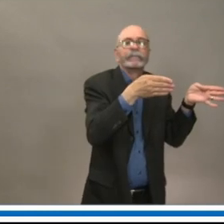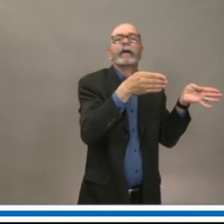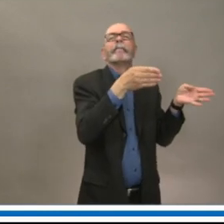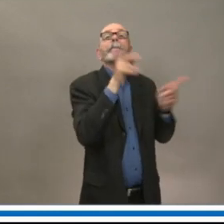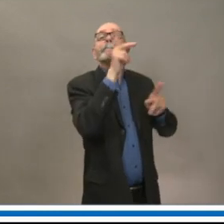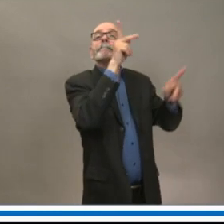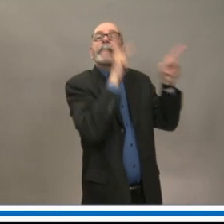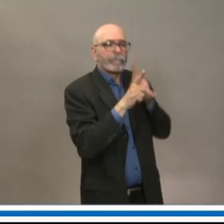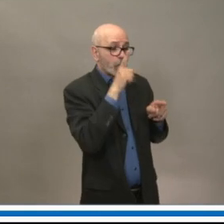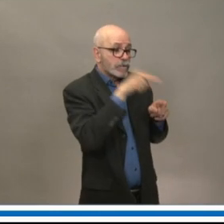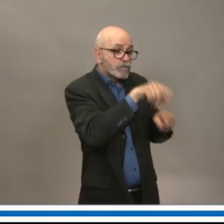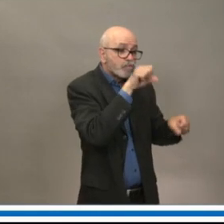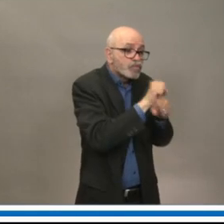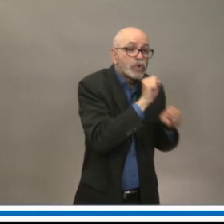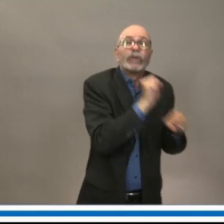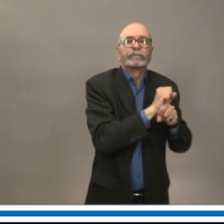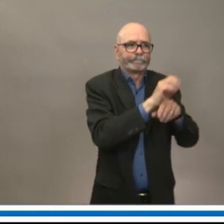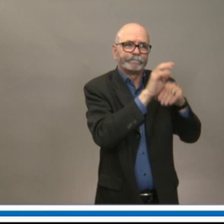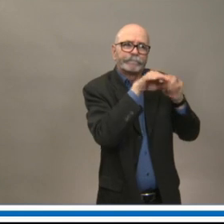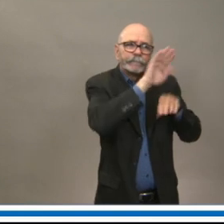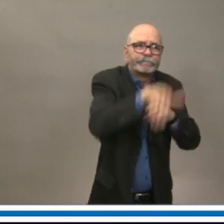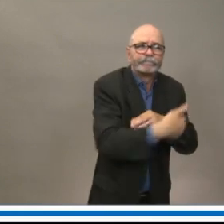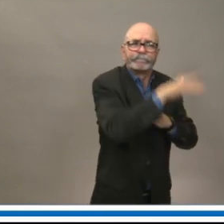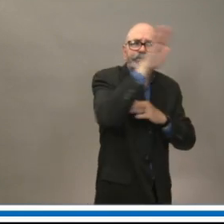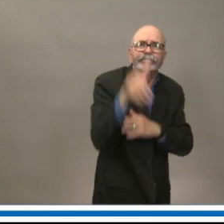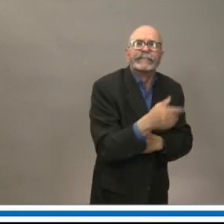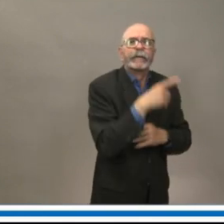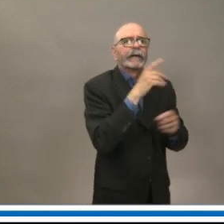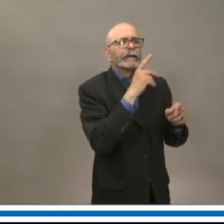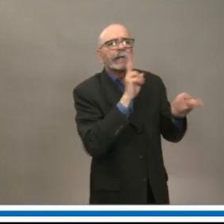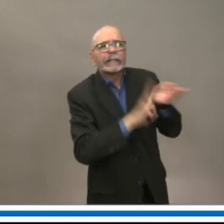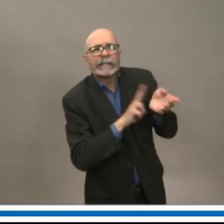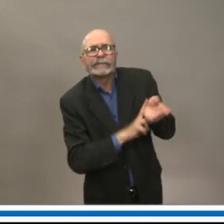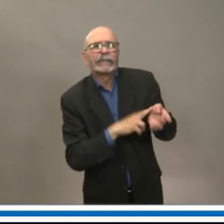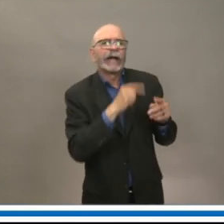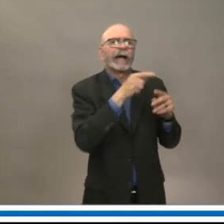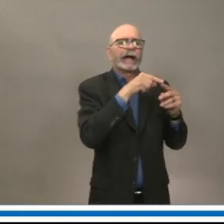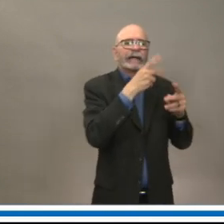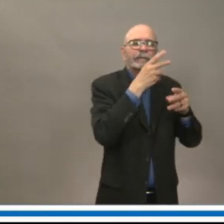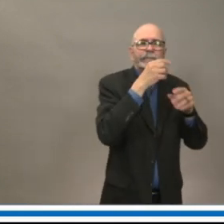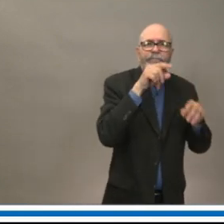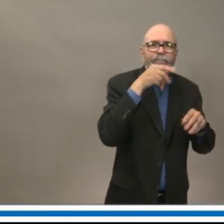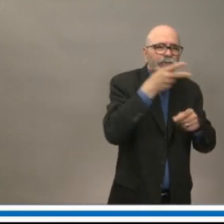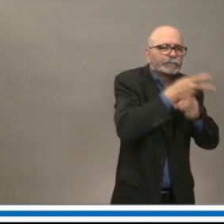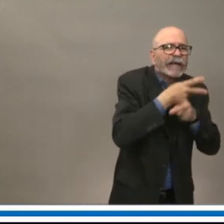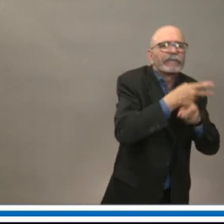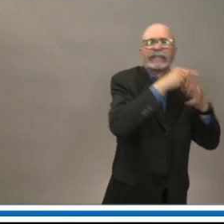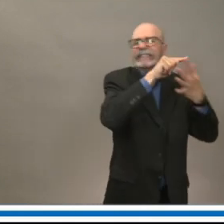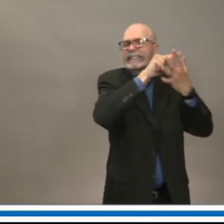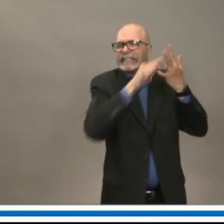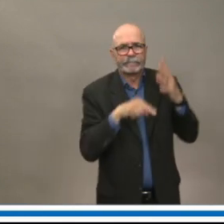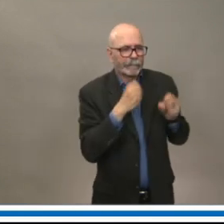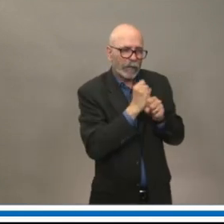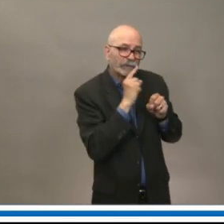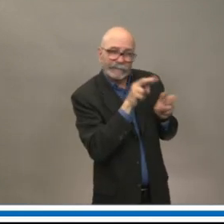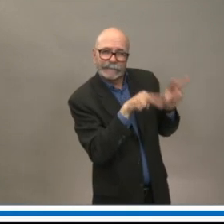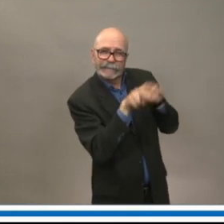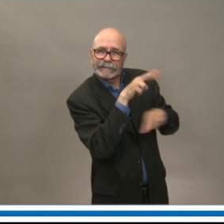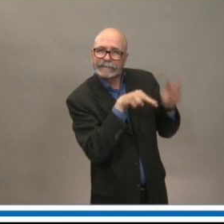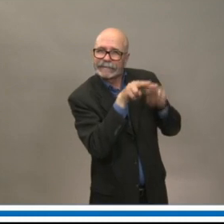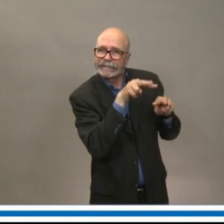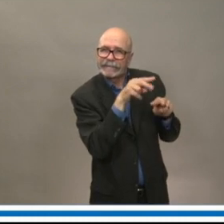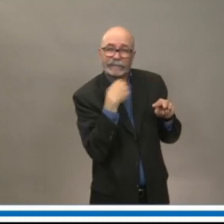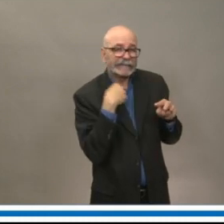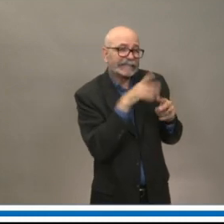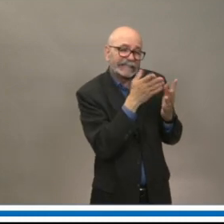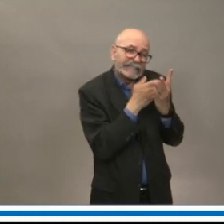and day out to protect our loved ones. And after we find our way through this pandemic, we'll look at